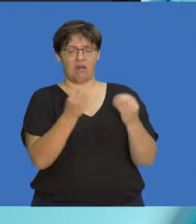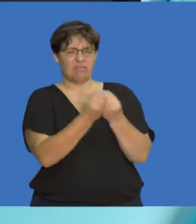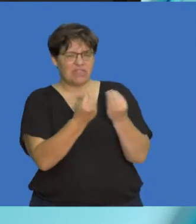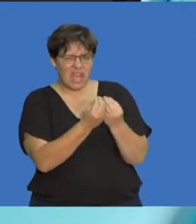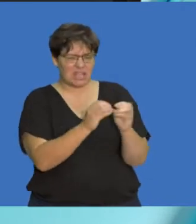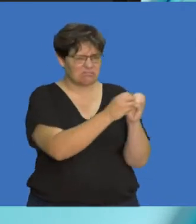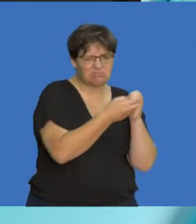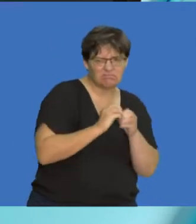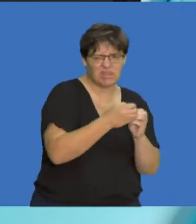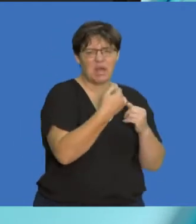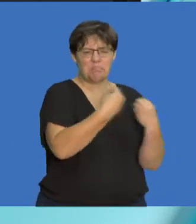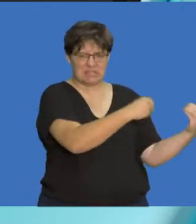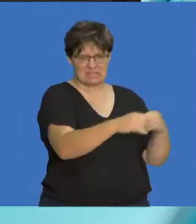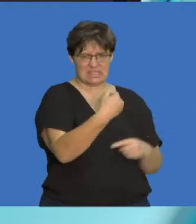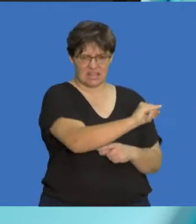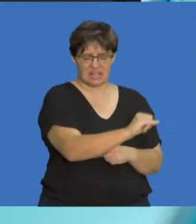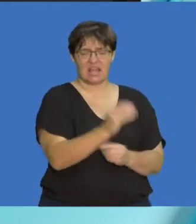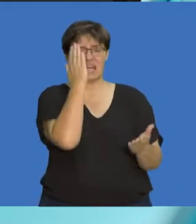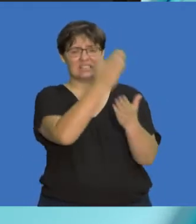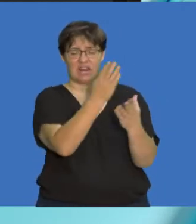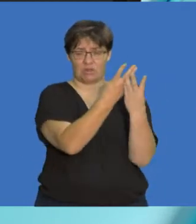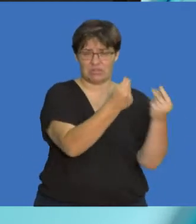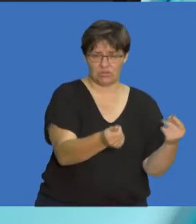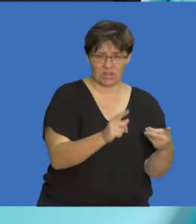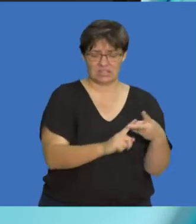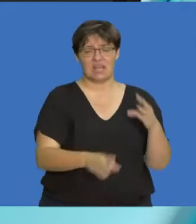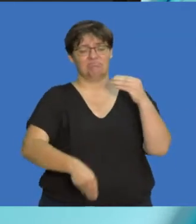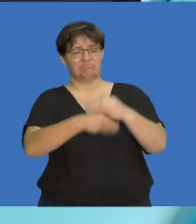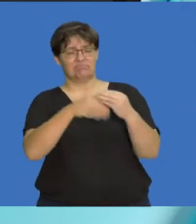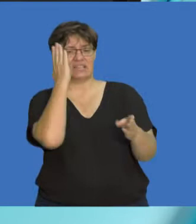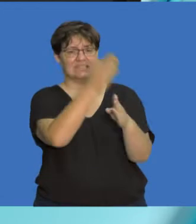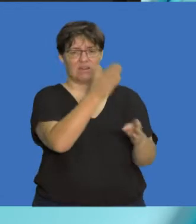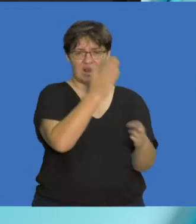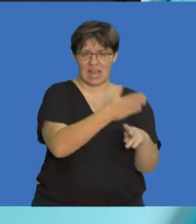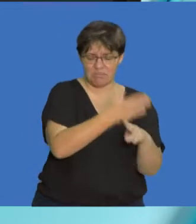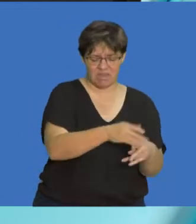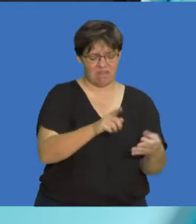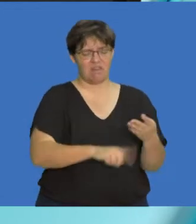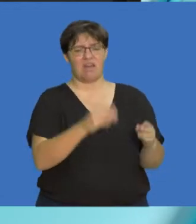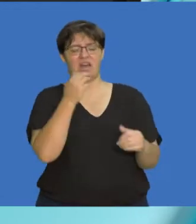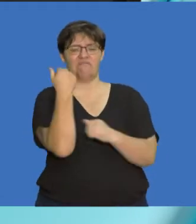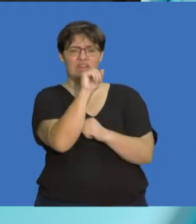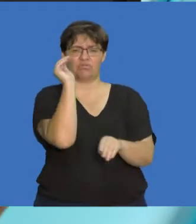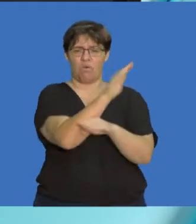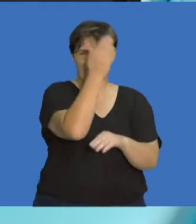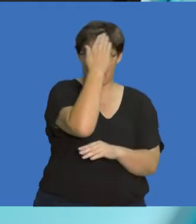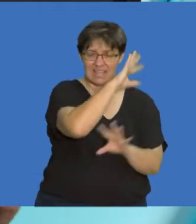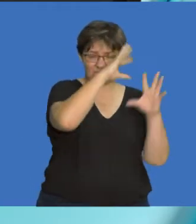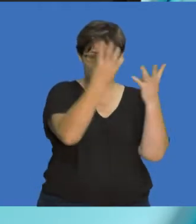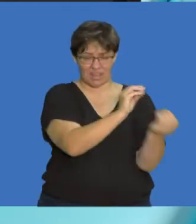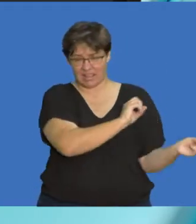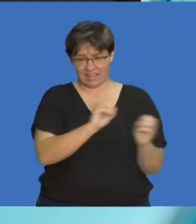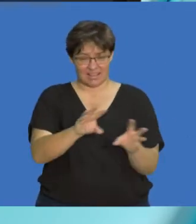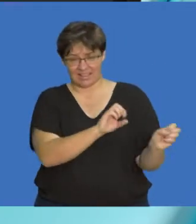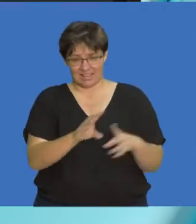bring in the direct material, plus the direct labor, plus the factory overheads, right? Then you look